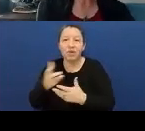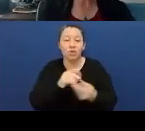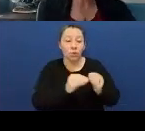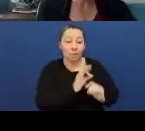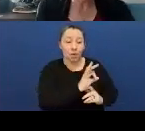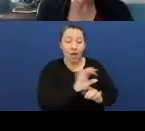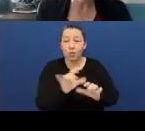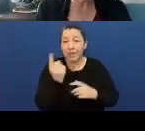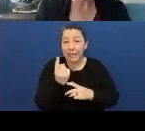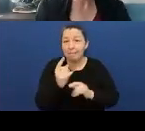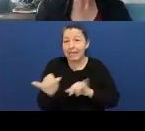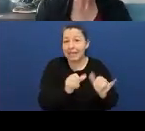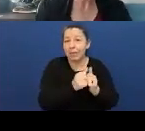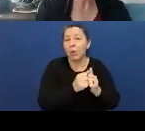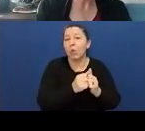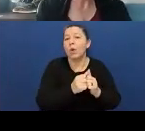with amethyst extraction.